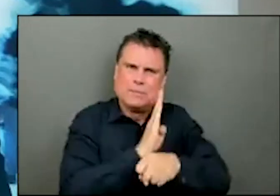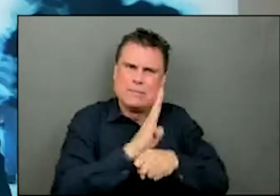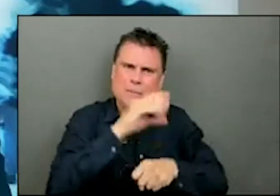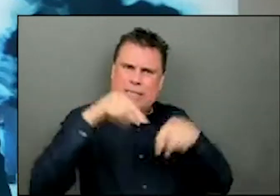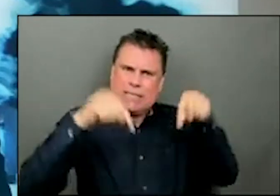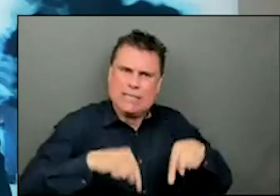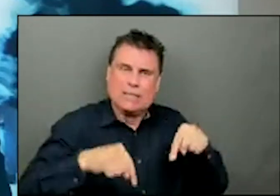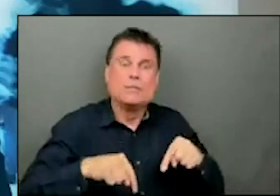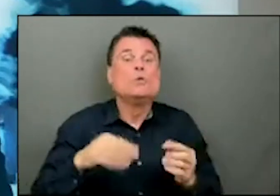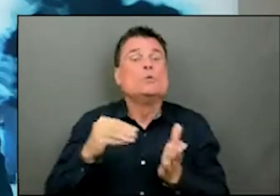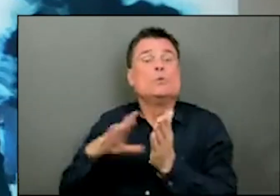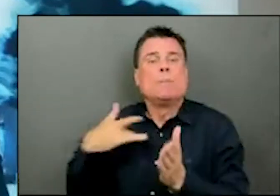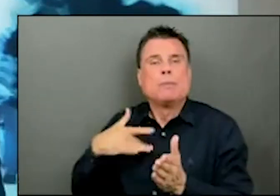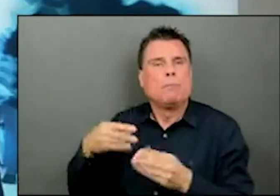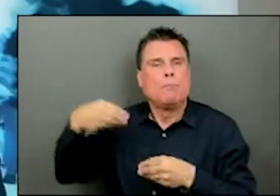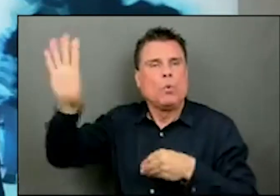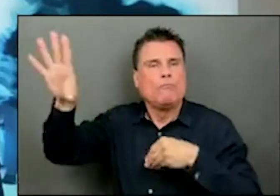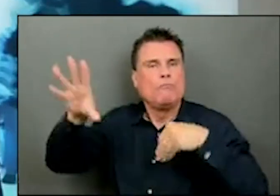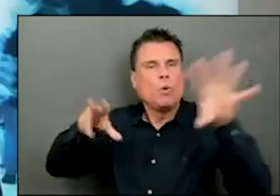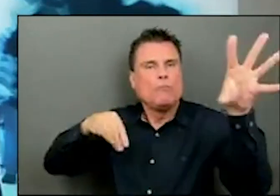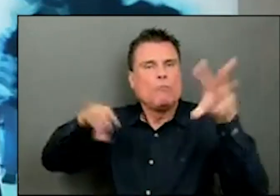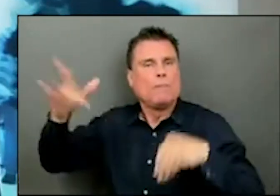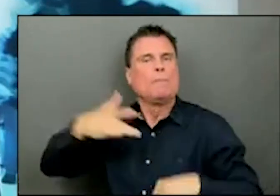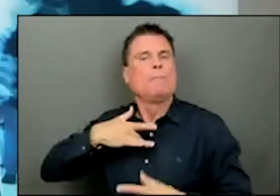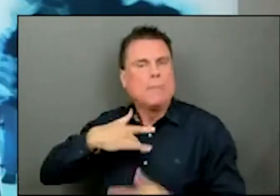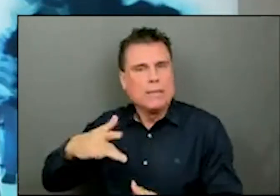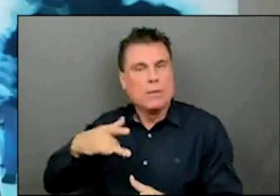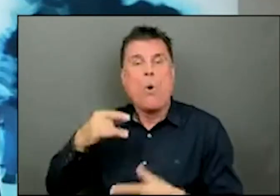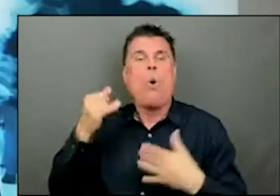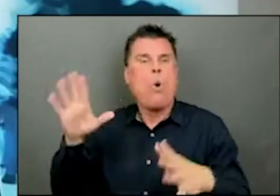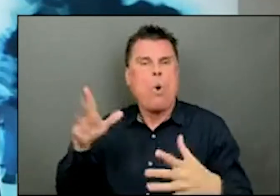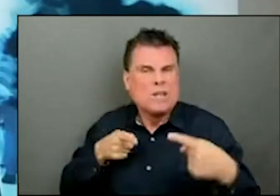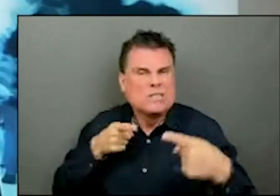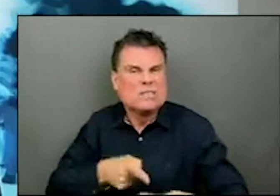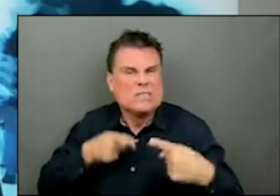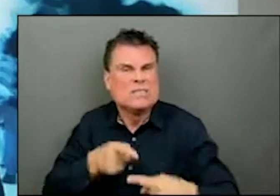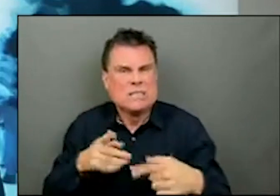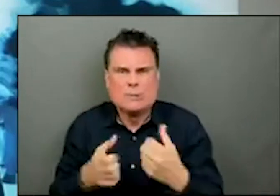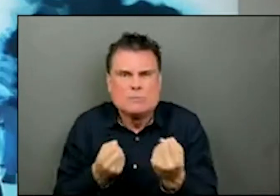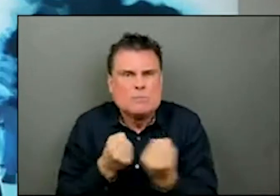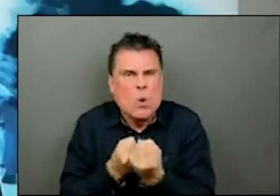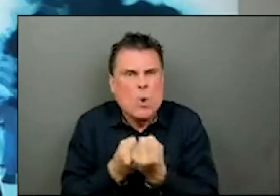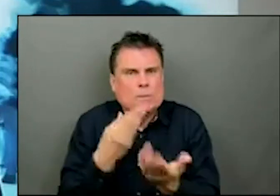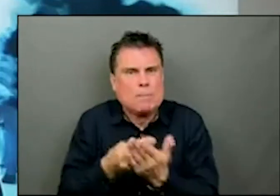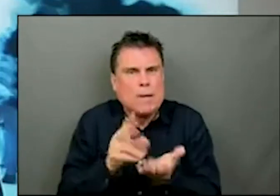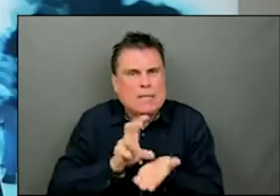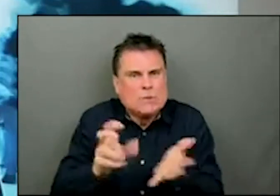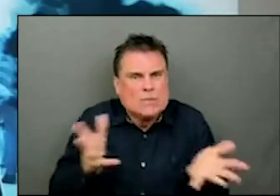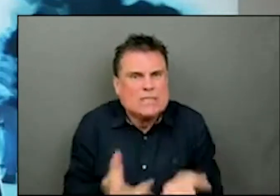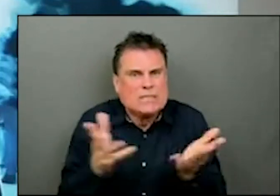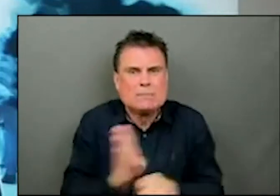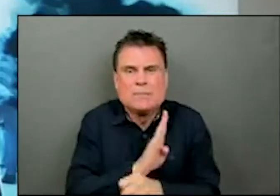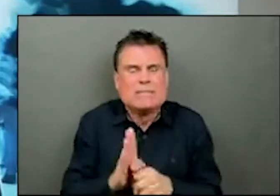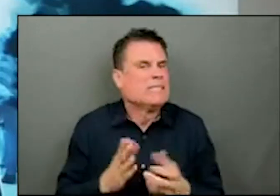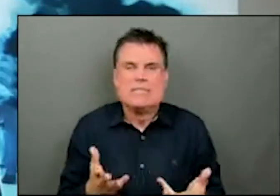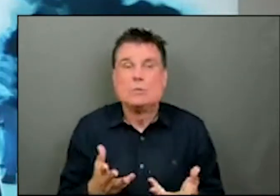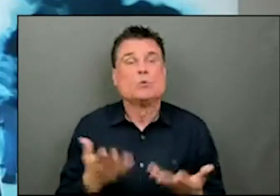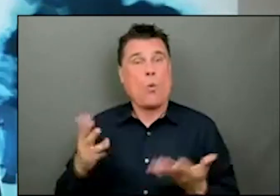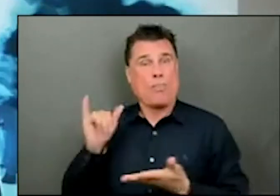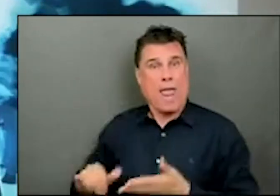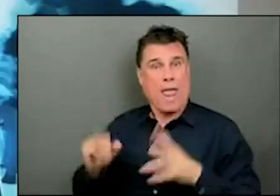with scaling them. The InBC Fund will play an important role in enabling growth, supporting startups, helping